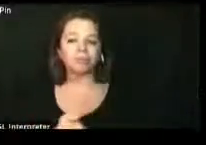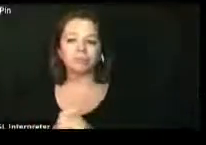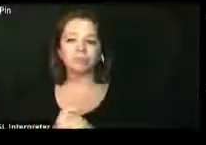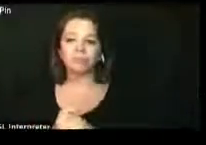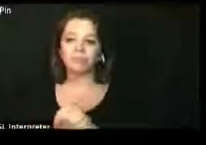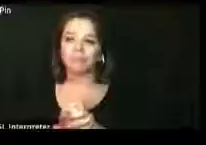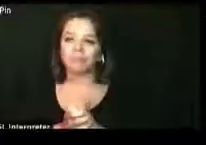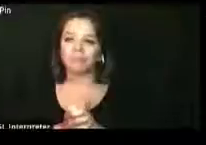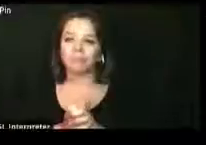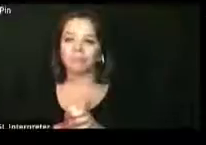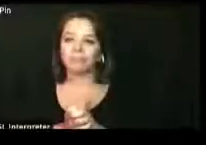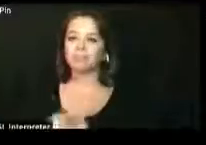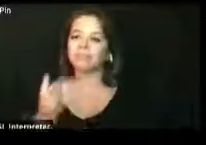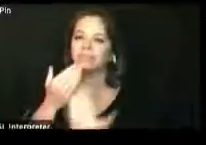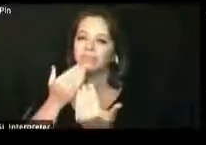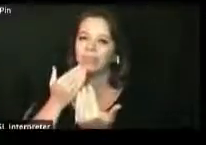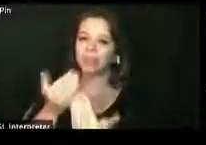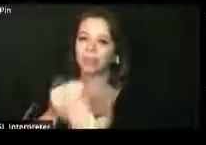Thank you.